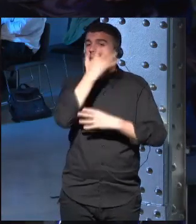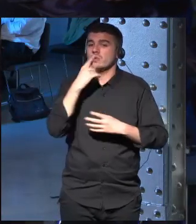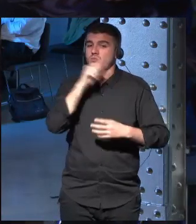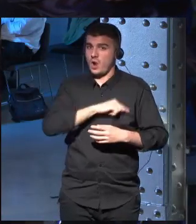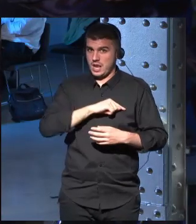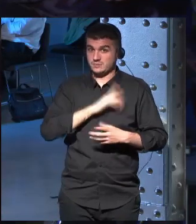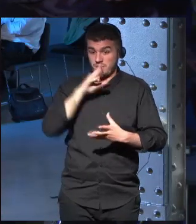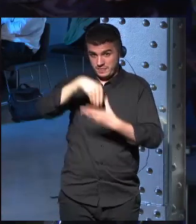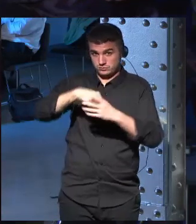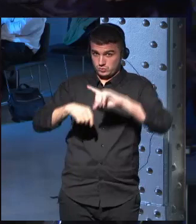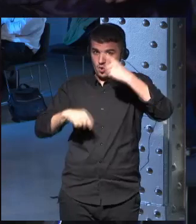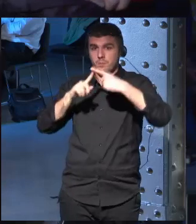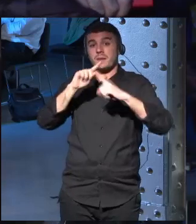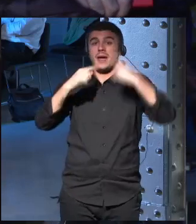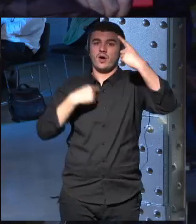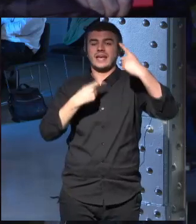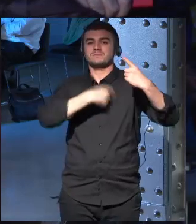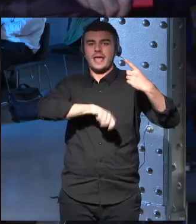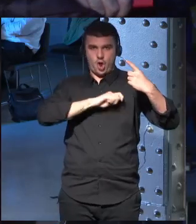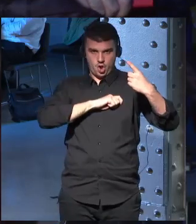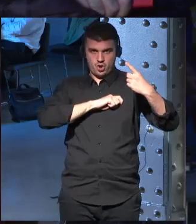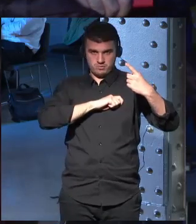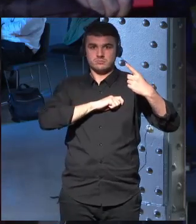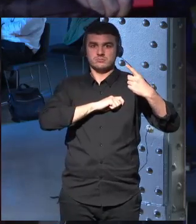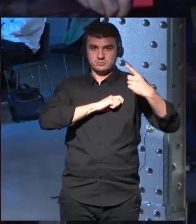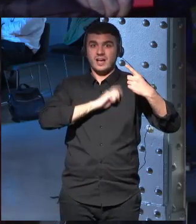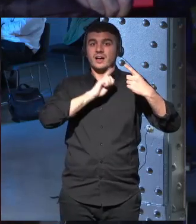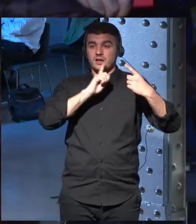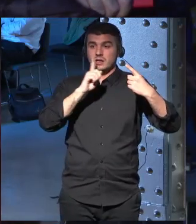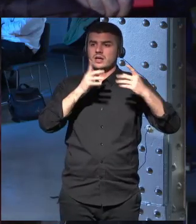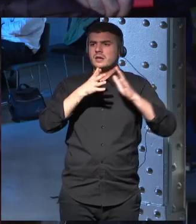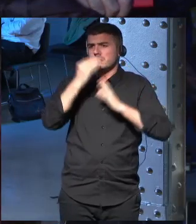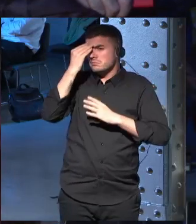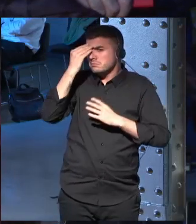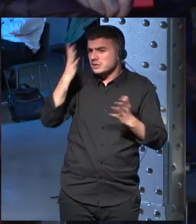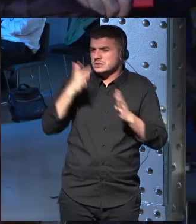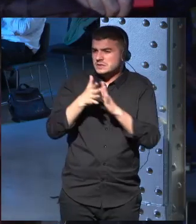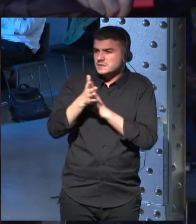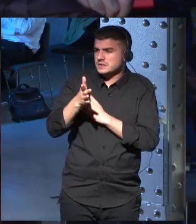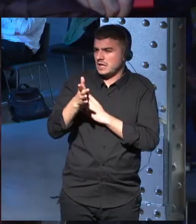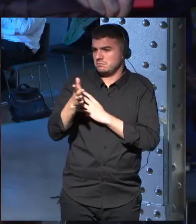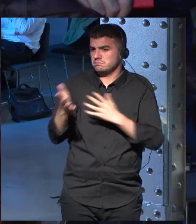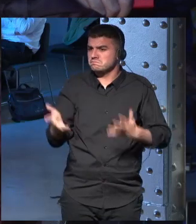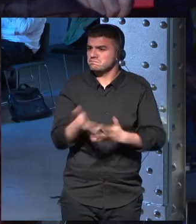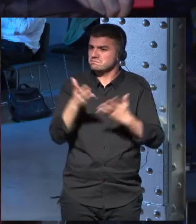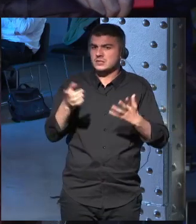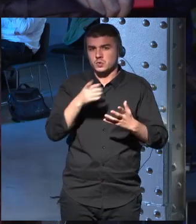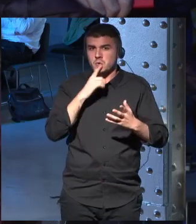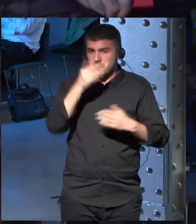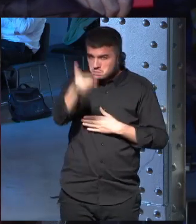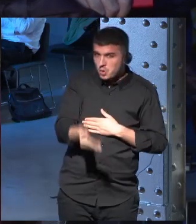Spanish. Is this a meaningful gesture on your part, or am I reading too much into the